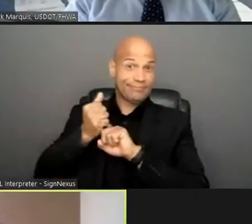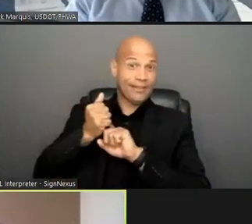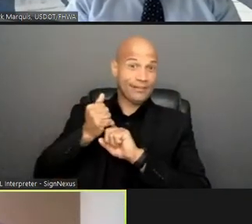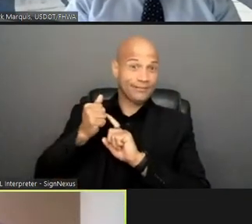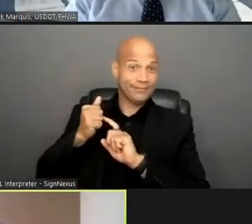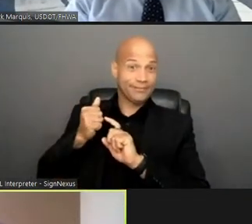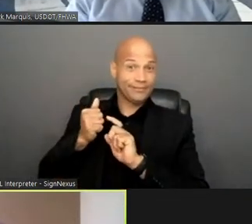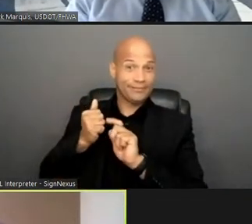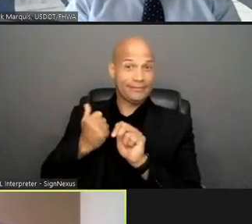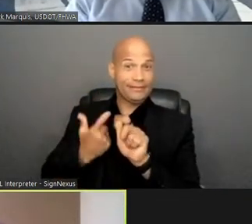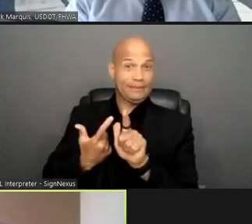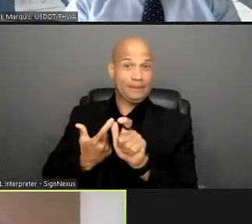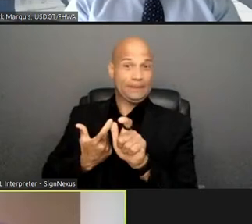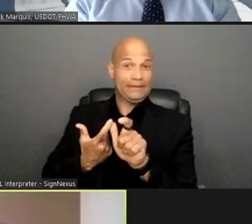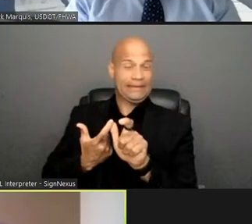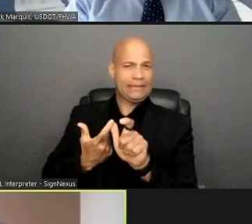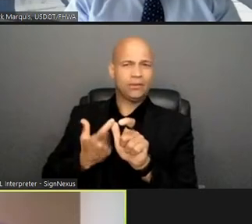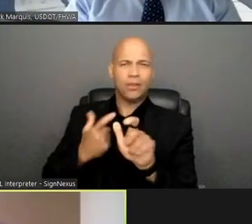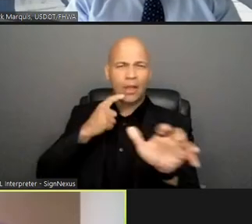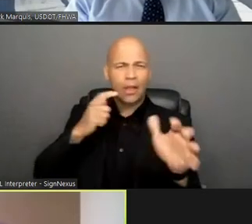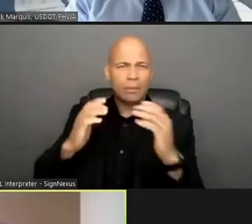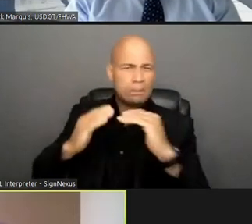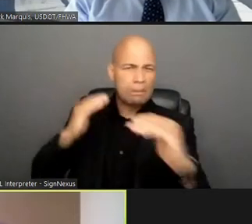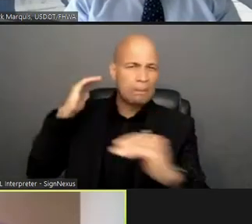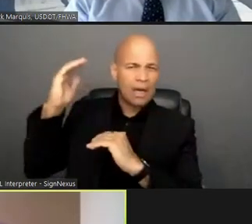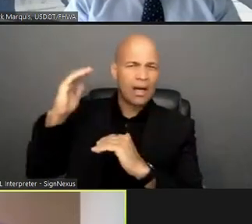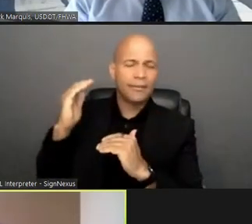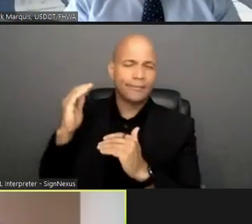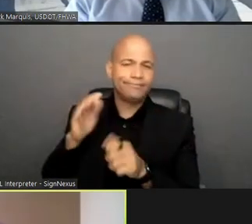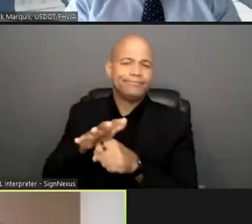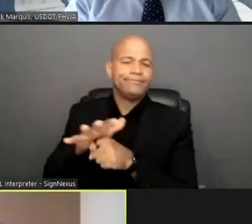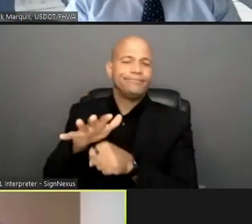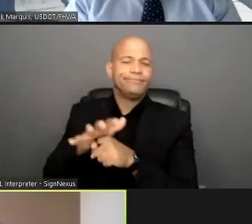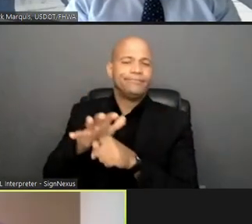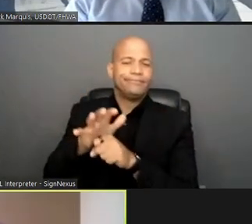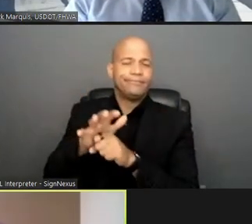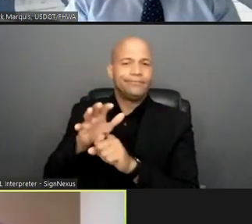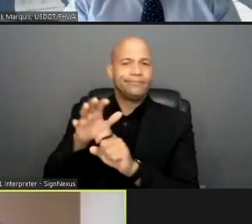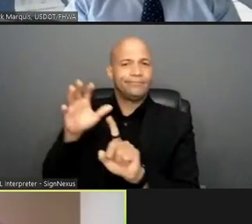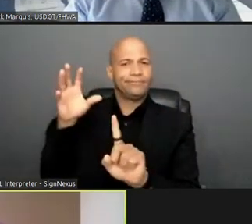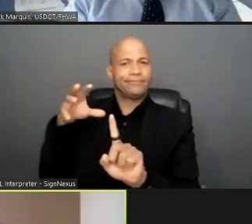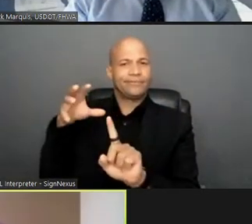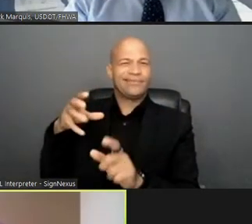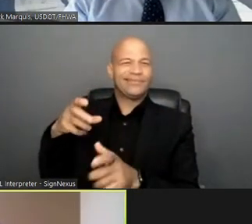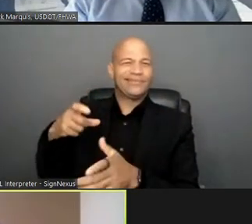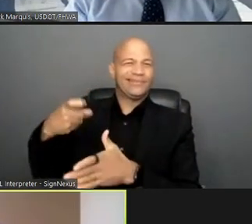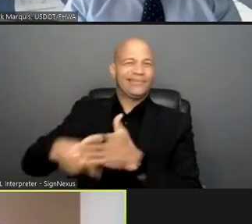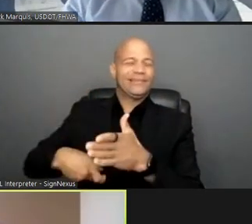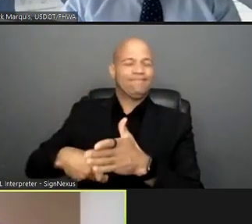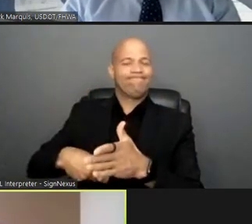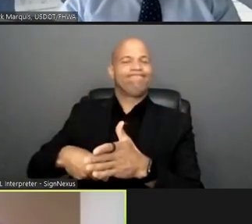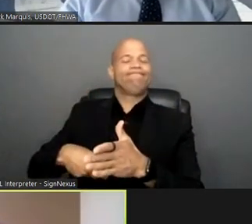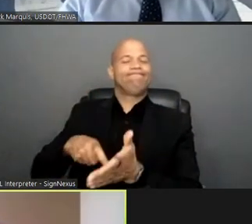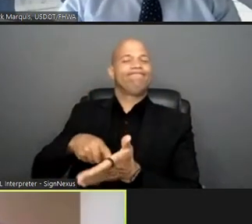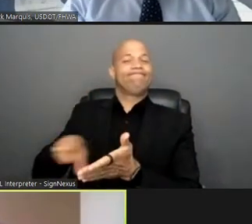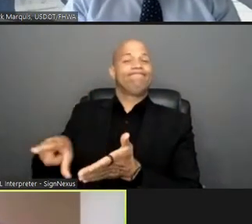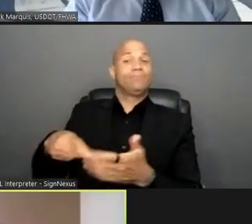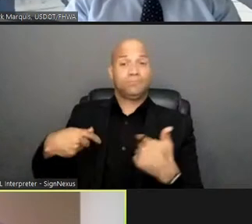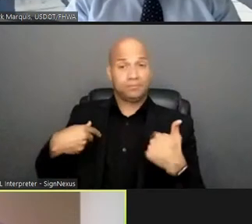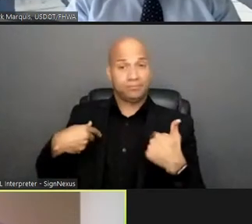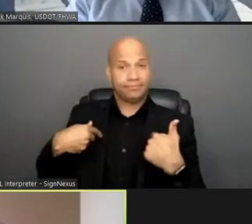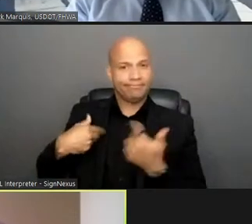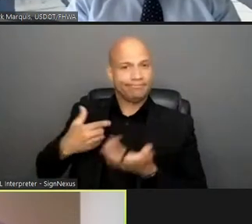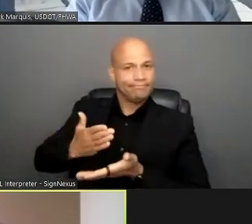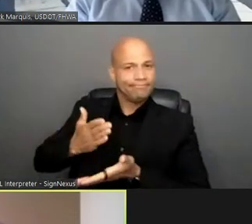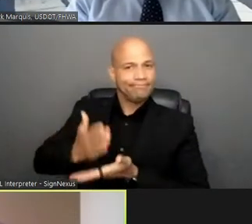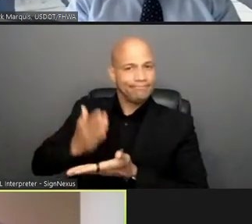schools uh not accessibly but enough that it was uh game dangerous and I paid a toll uh I stopped uh speeding